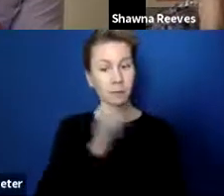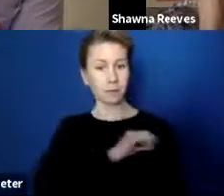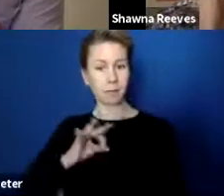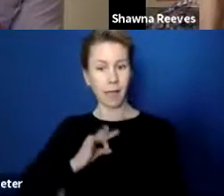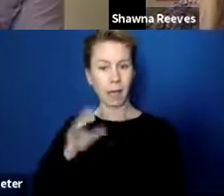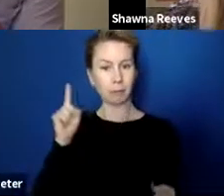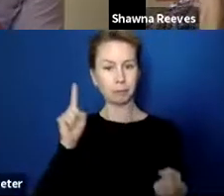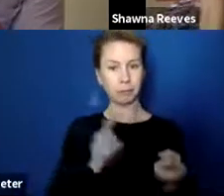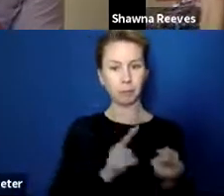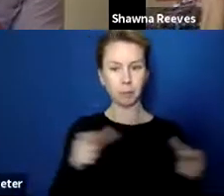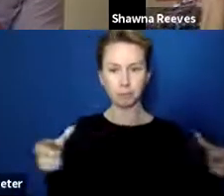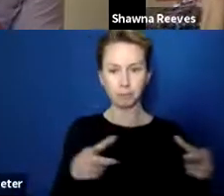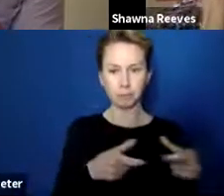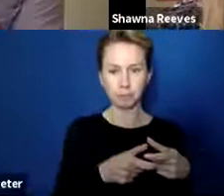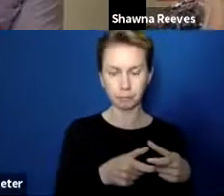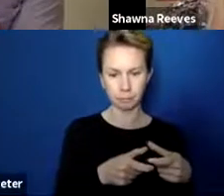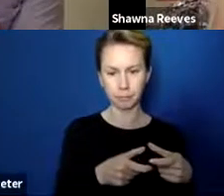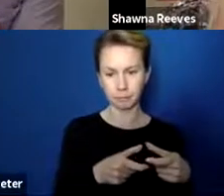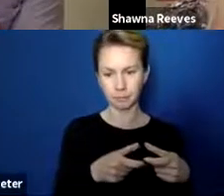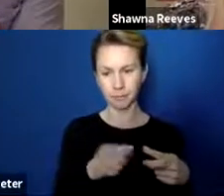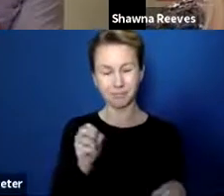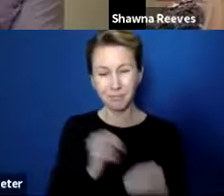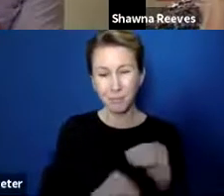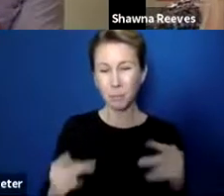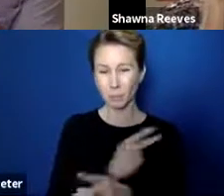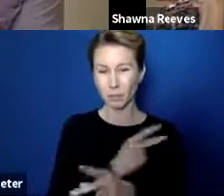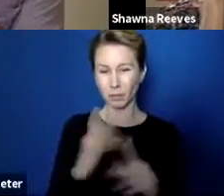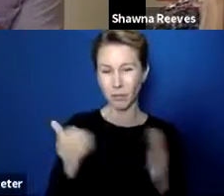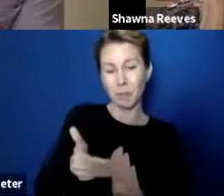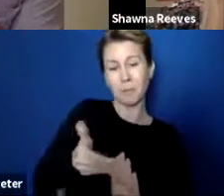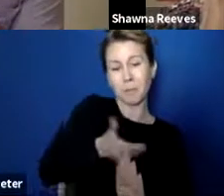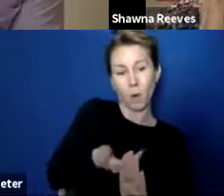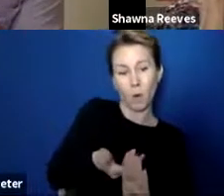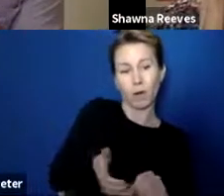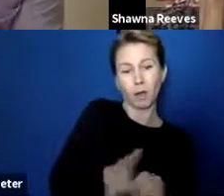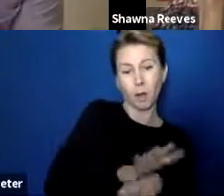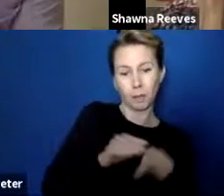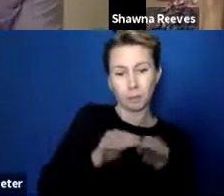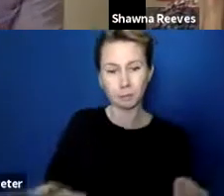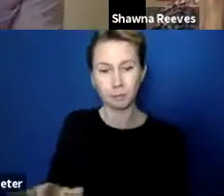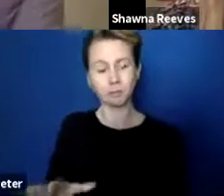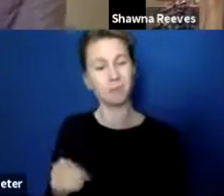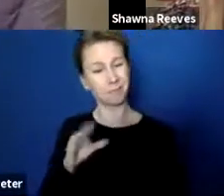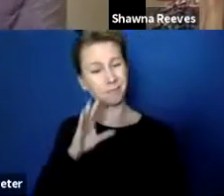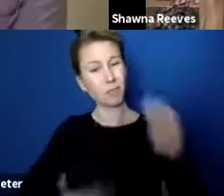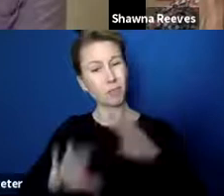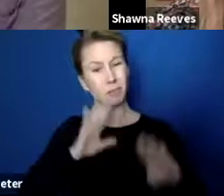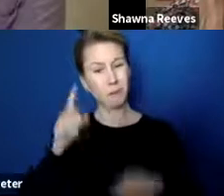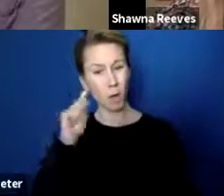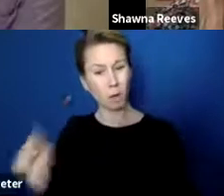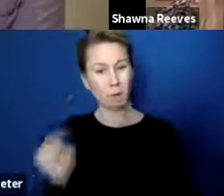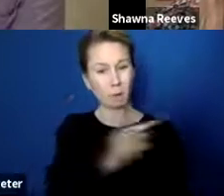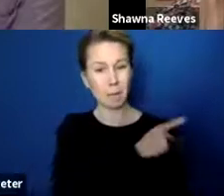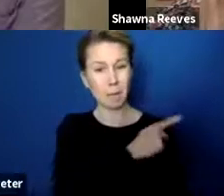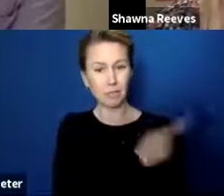they can't process the instructions to be safe. They need extra care, and they're not getting it from the staffing that's been